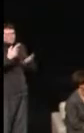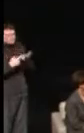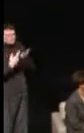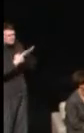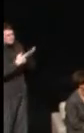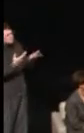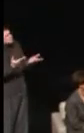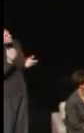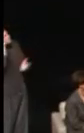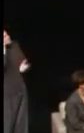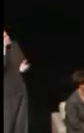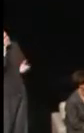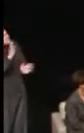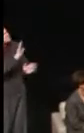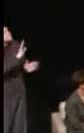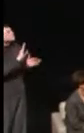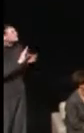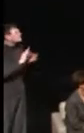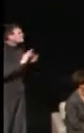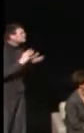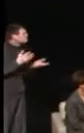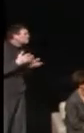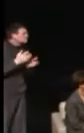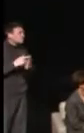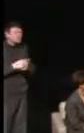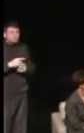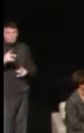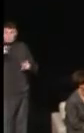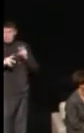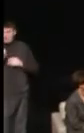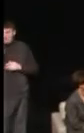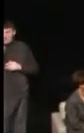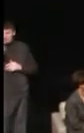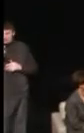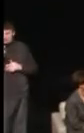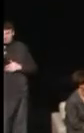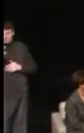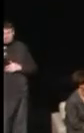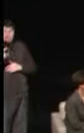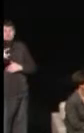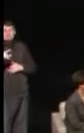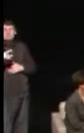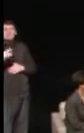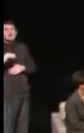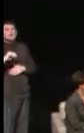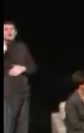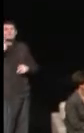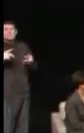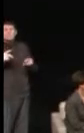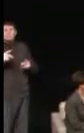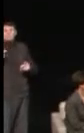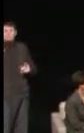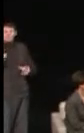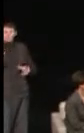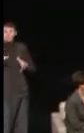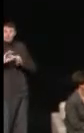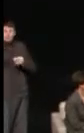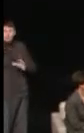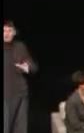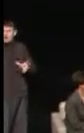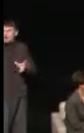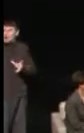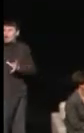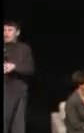people. The personal stories of elders and other members of many Aboriginal communities will become part of this